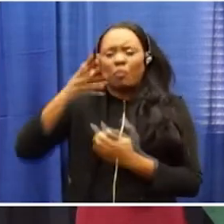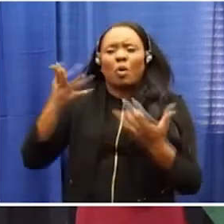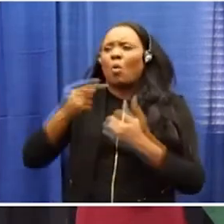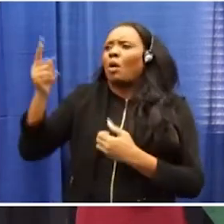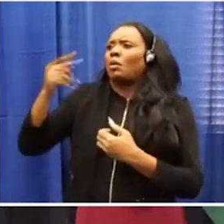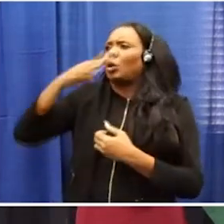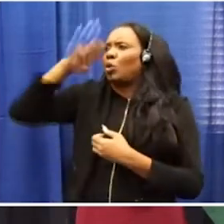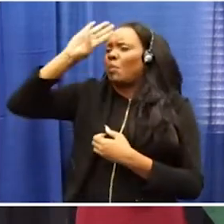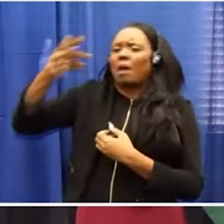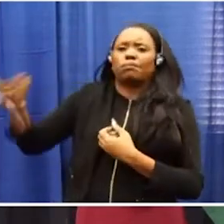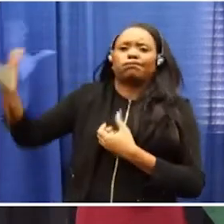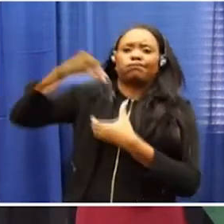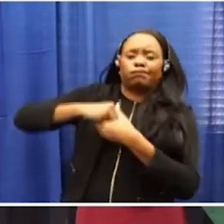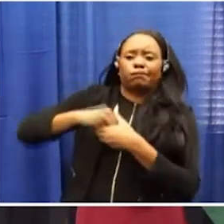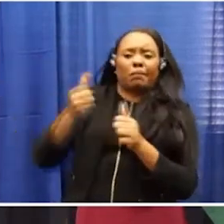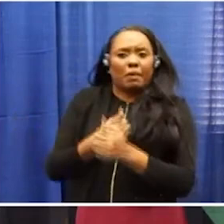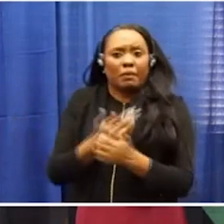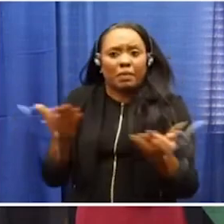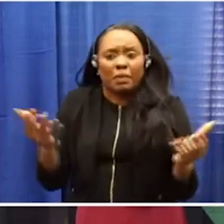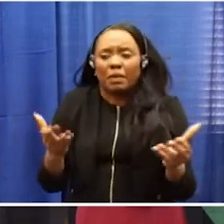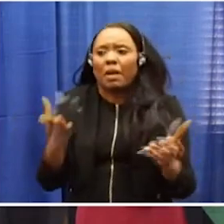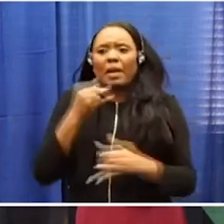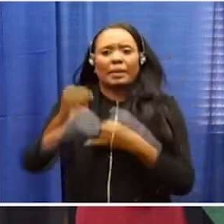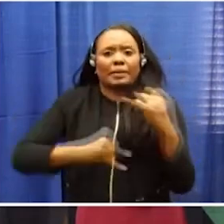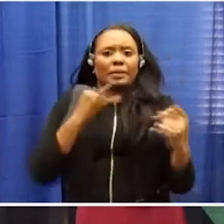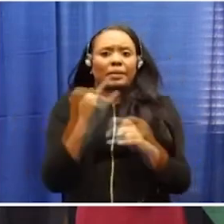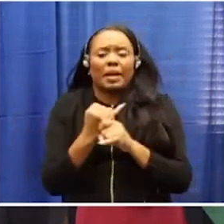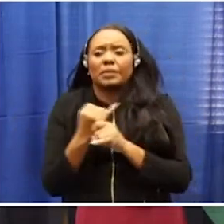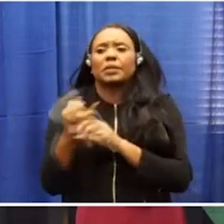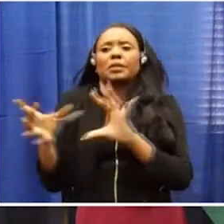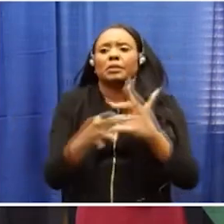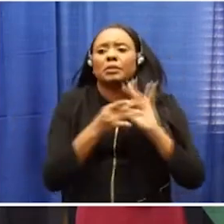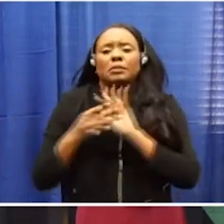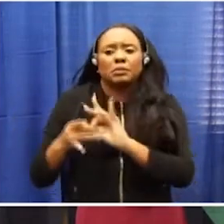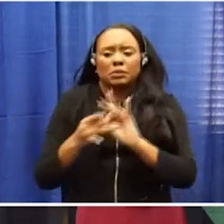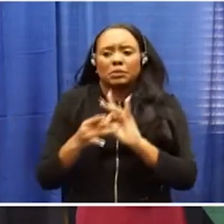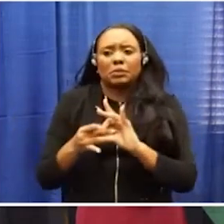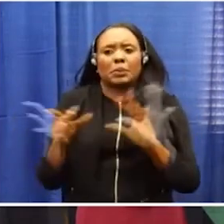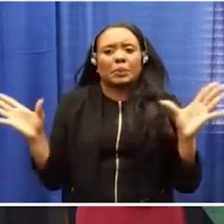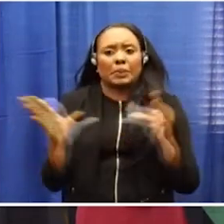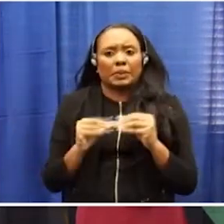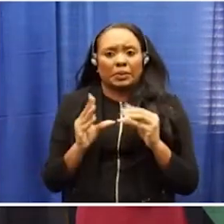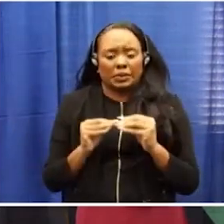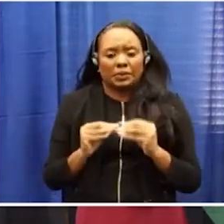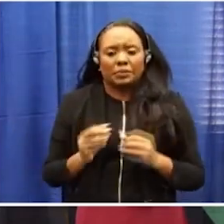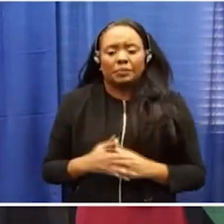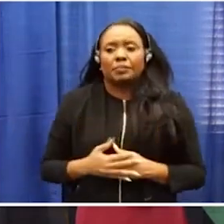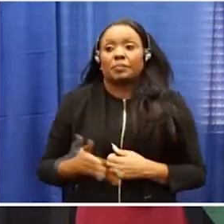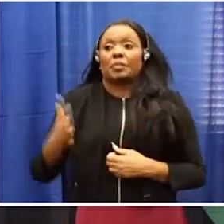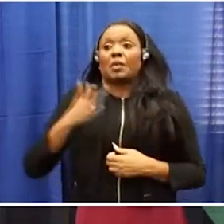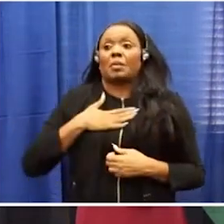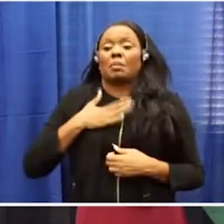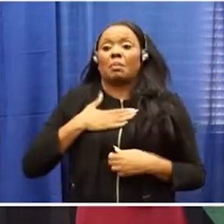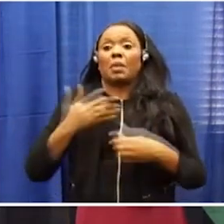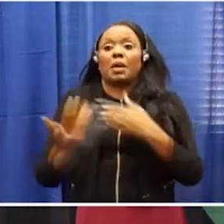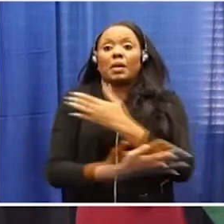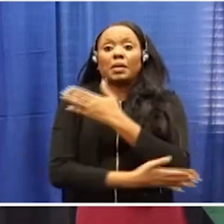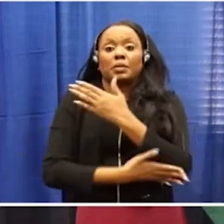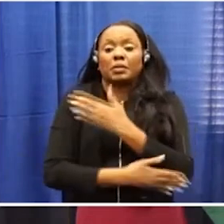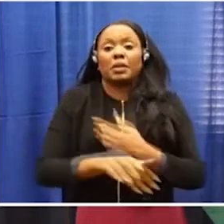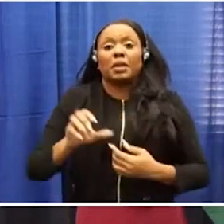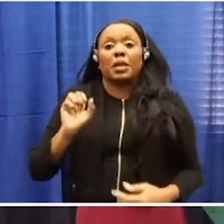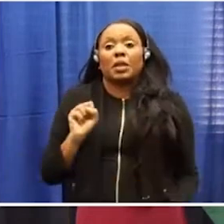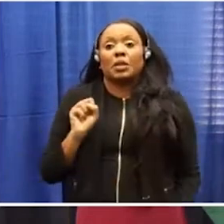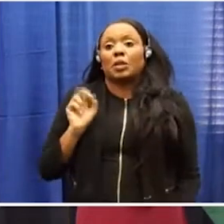all aspects of hemispheric and international relations and trade. My country, Suriname,